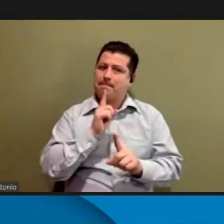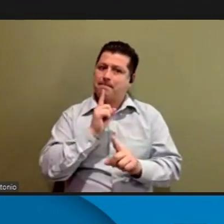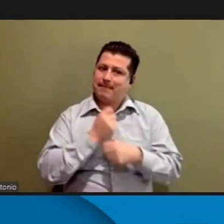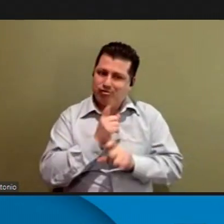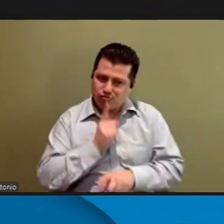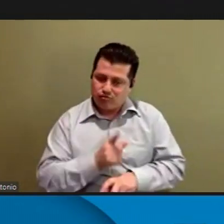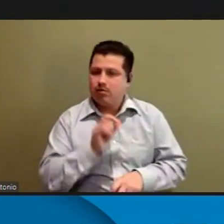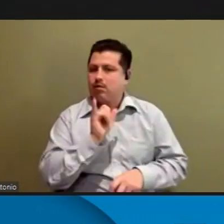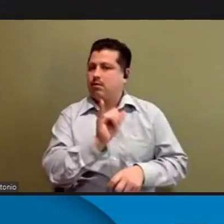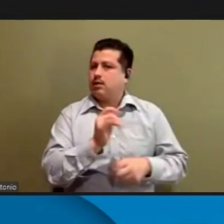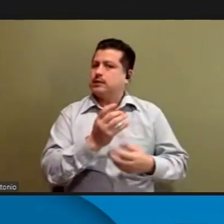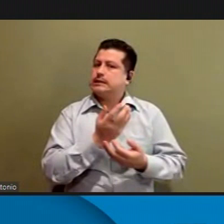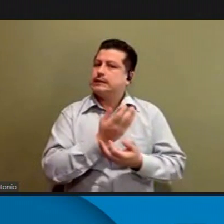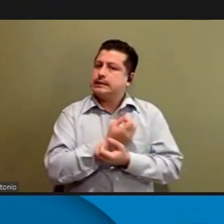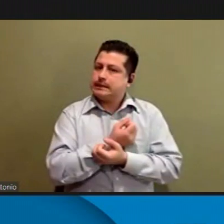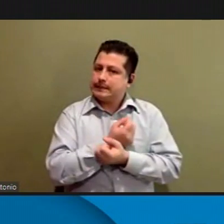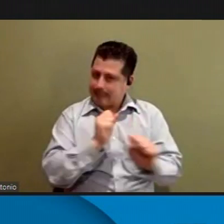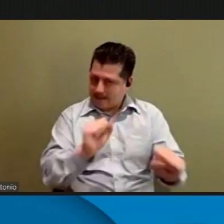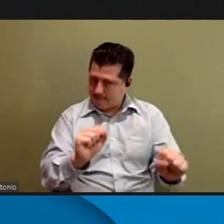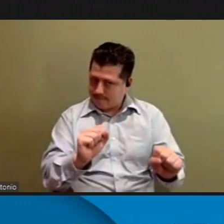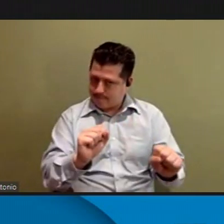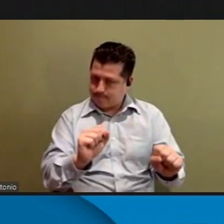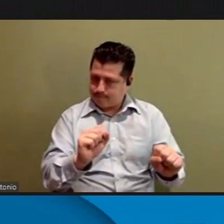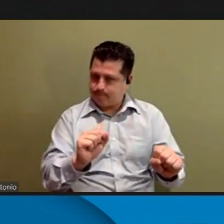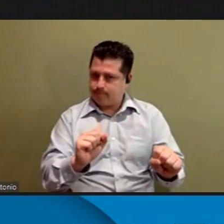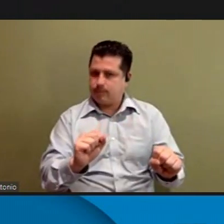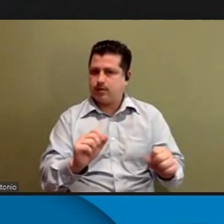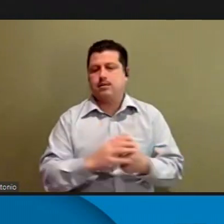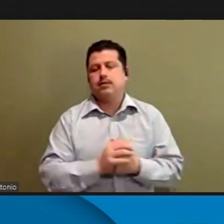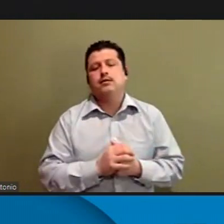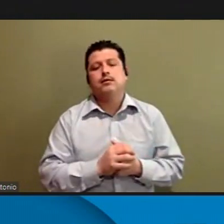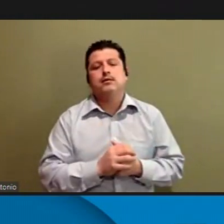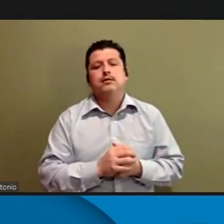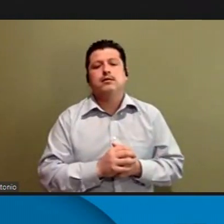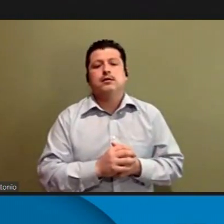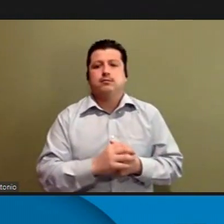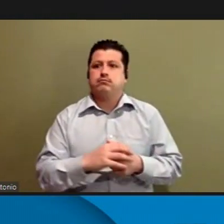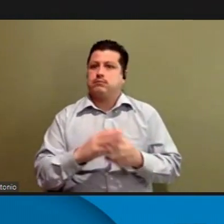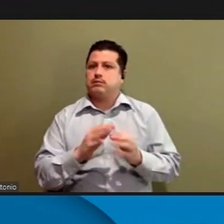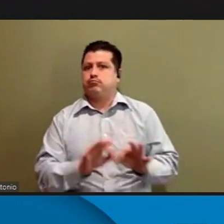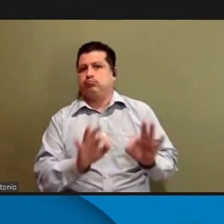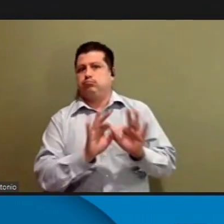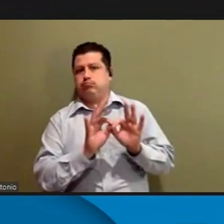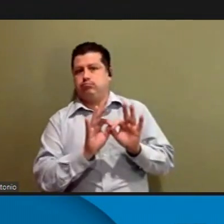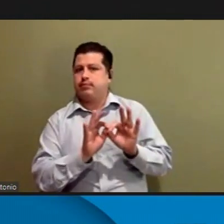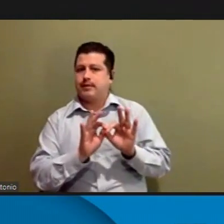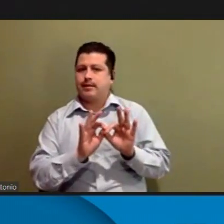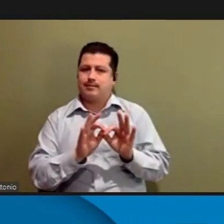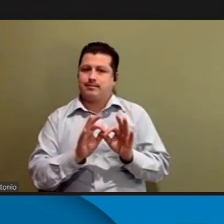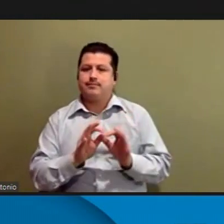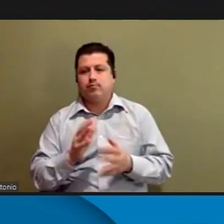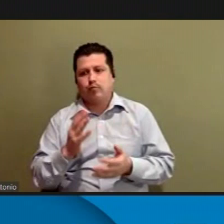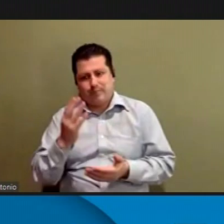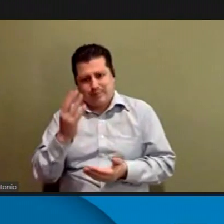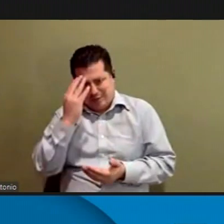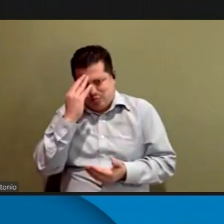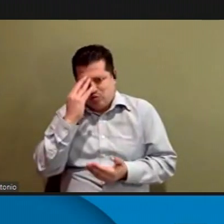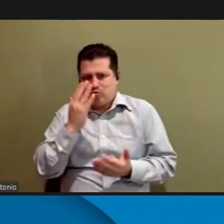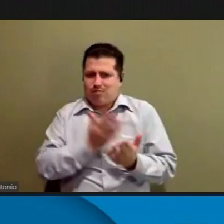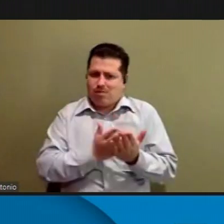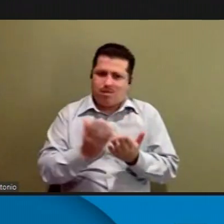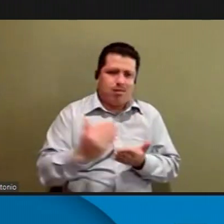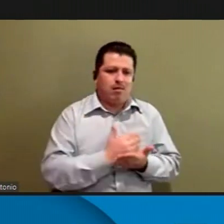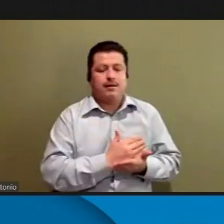created by someone who didn't understand the complexity and intricacies of all races, especially the